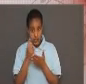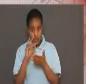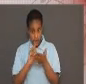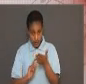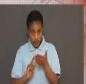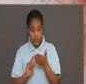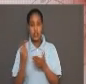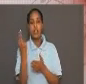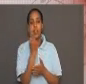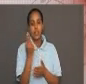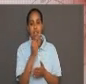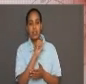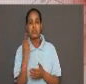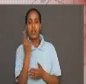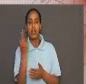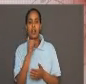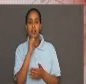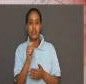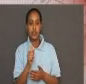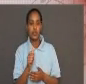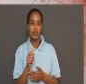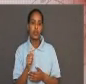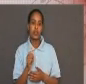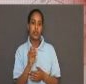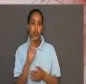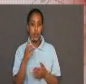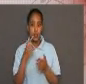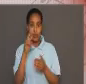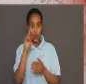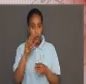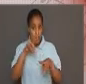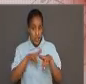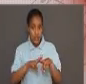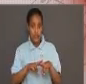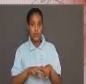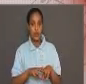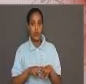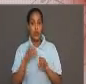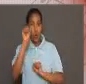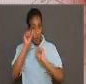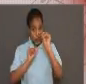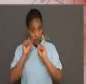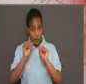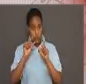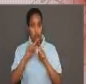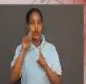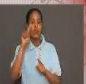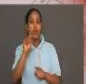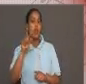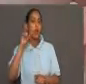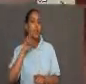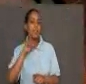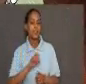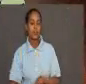the advantages and disadvantages of thermosets compared to